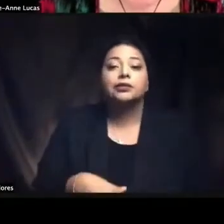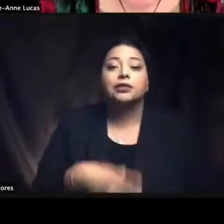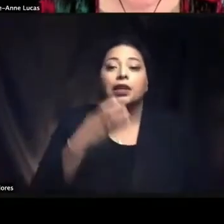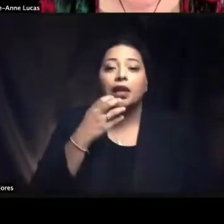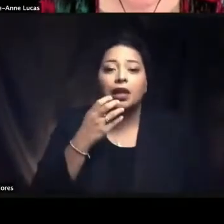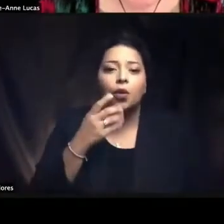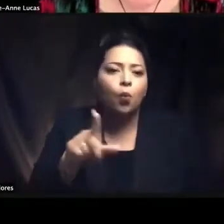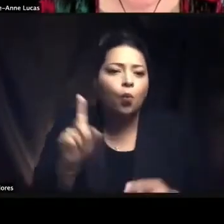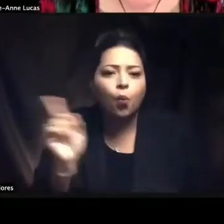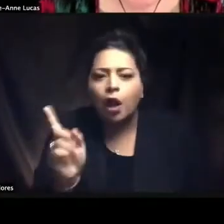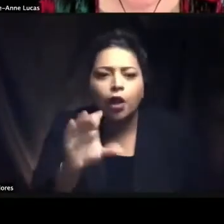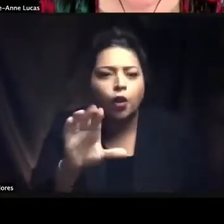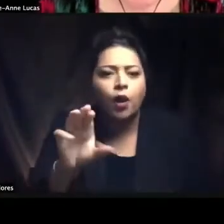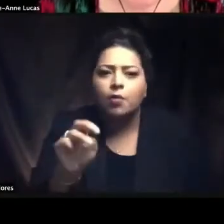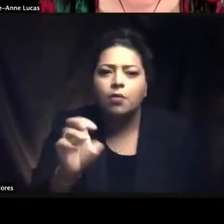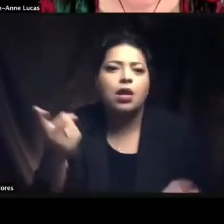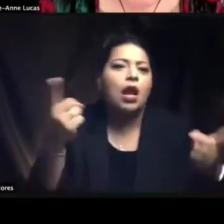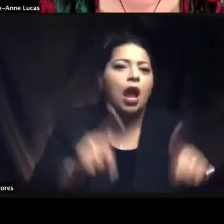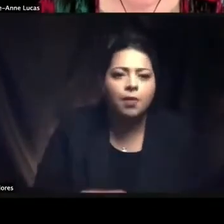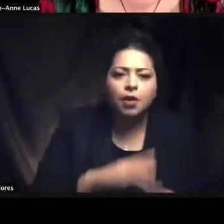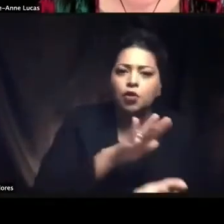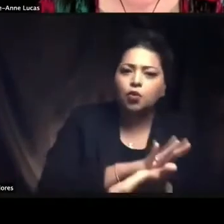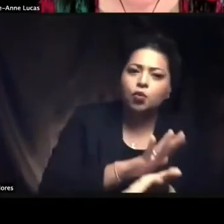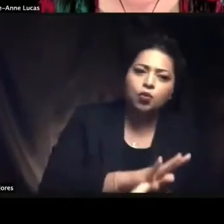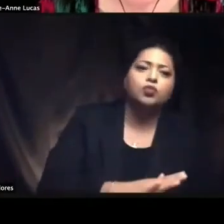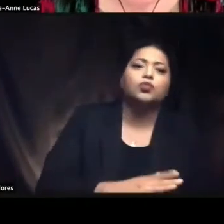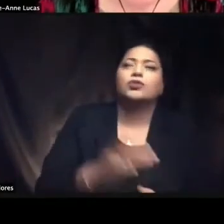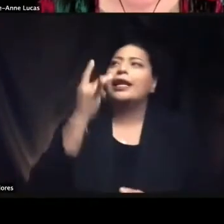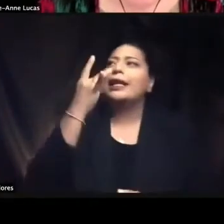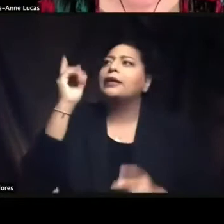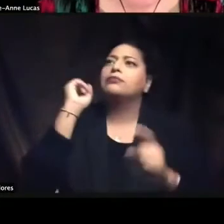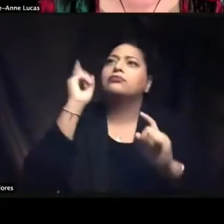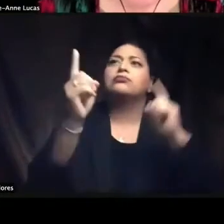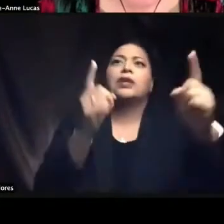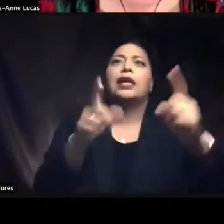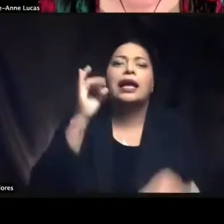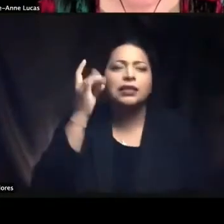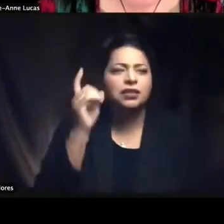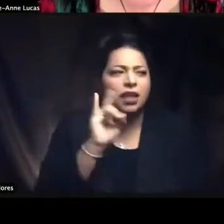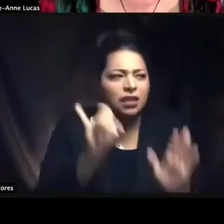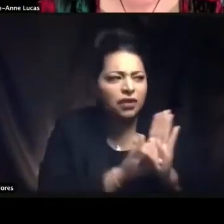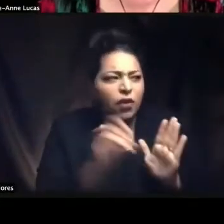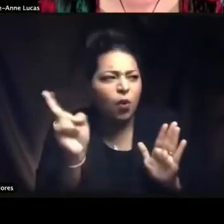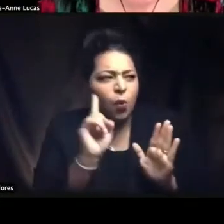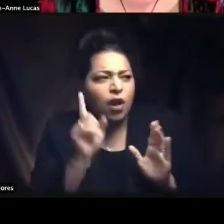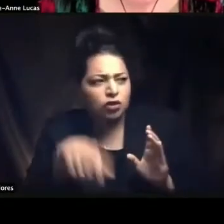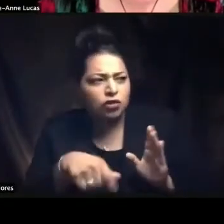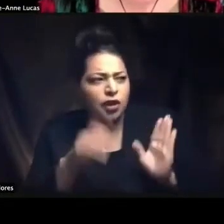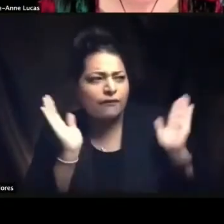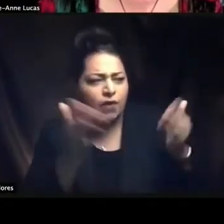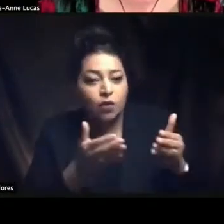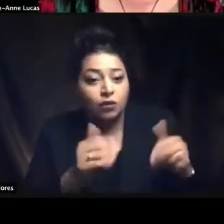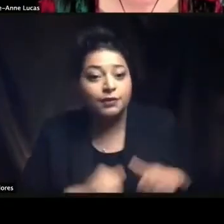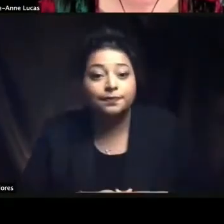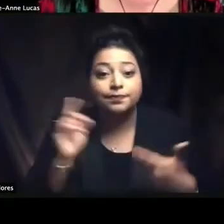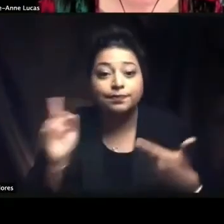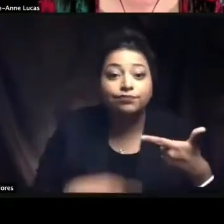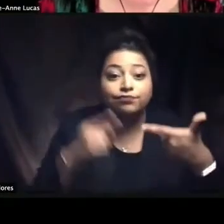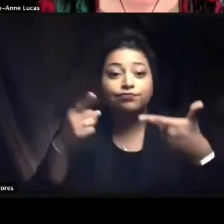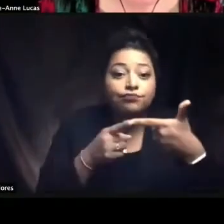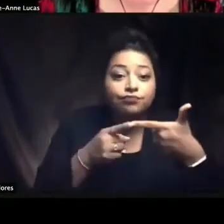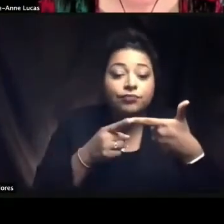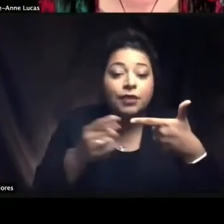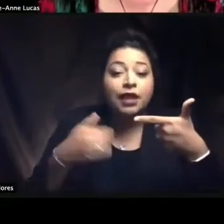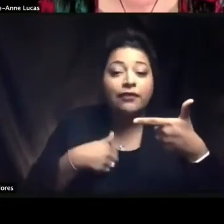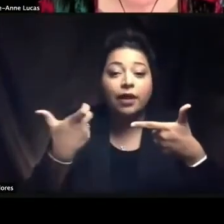crime, houselessness, schools, and streetlights as a way to identify where the street lighting focus should be. Two, one of the biggest issues we